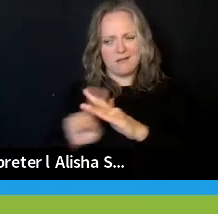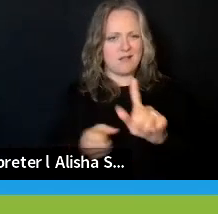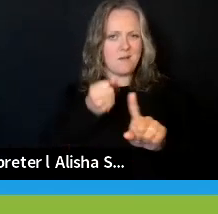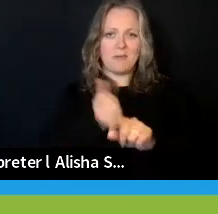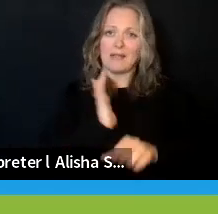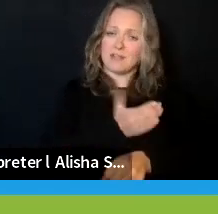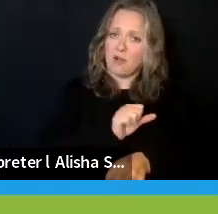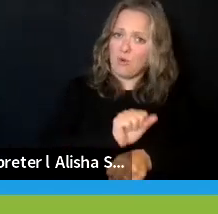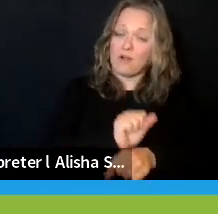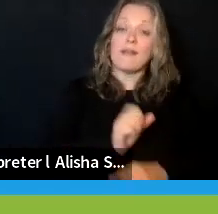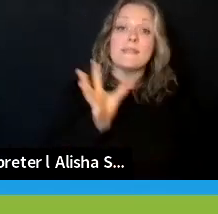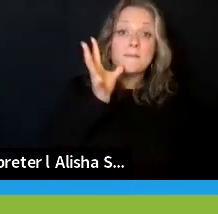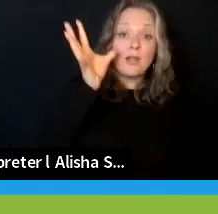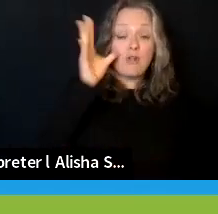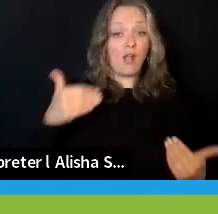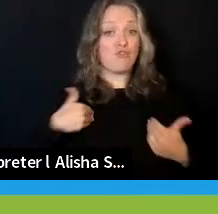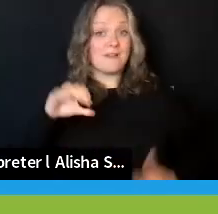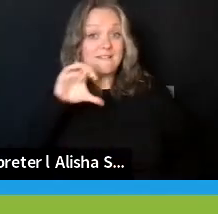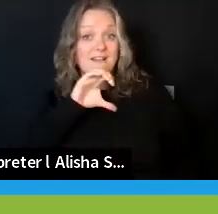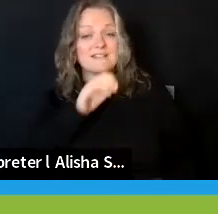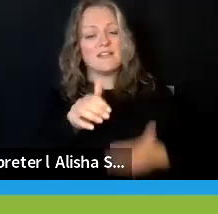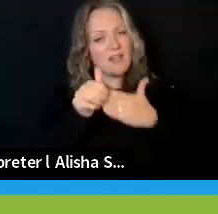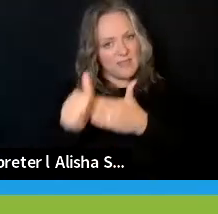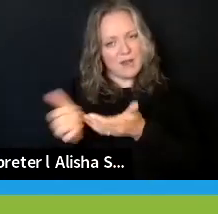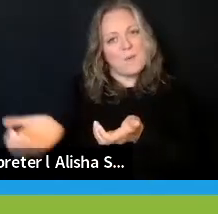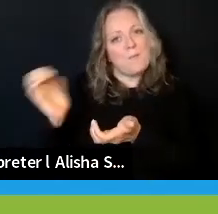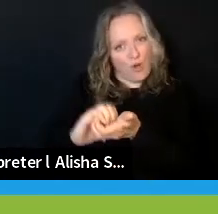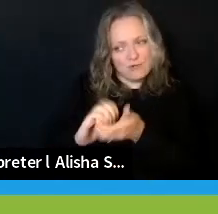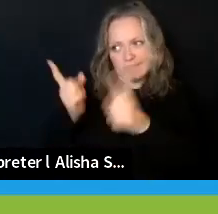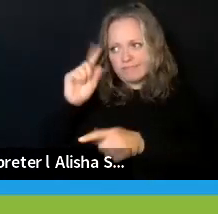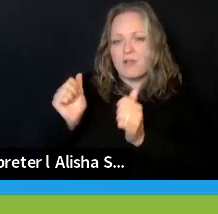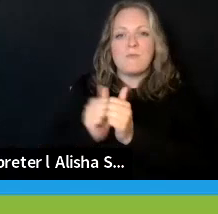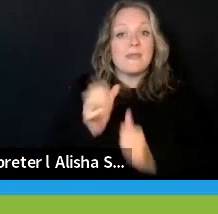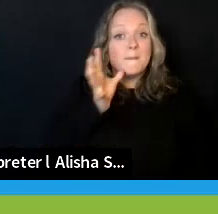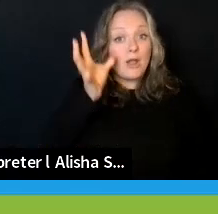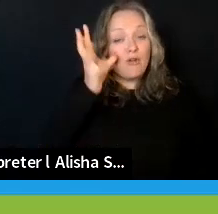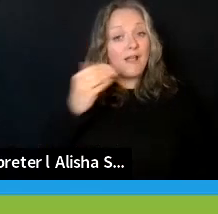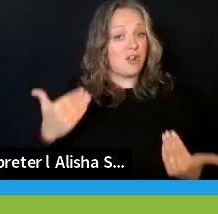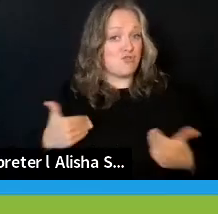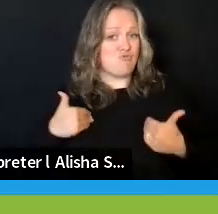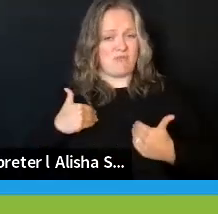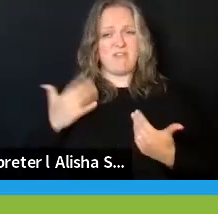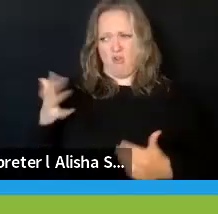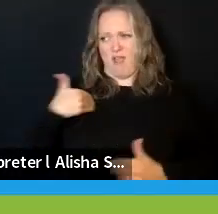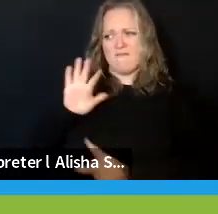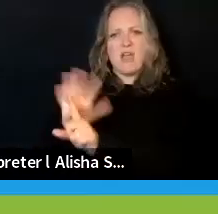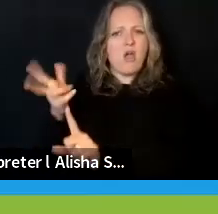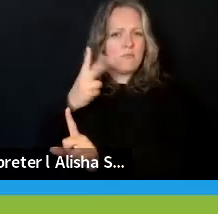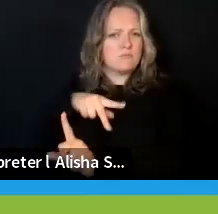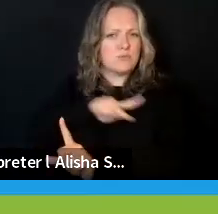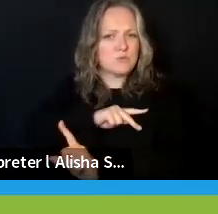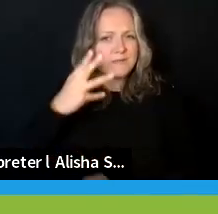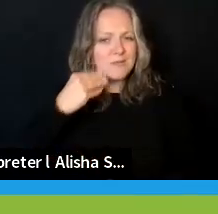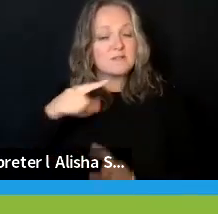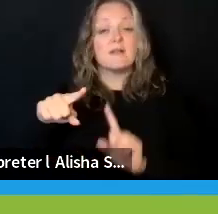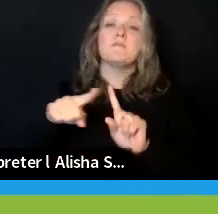are actually led in partnership with parent and youth with lived experience. And then the provider